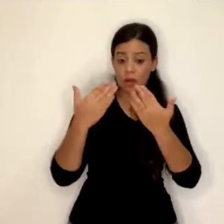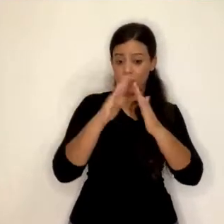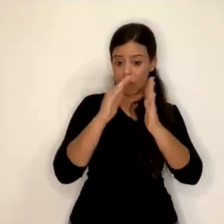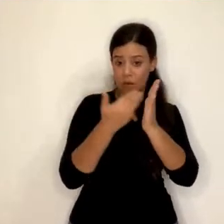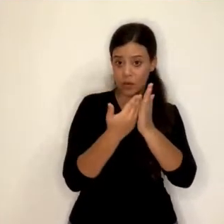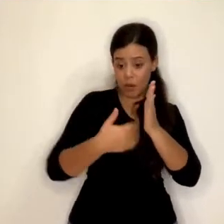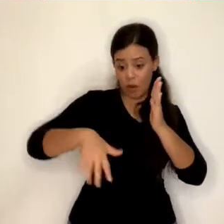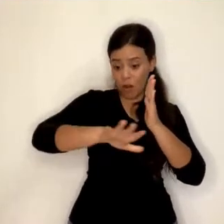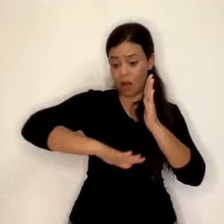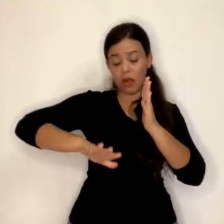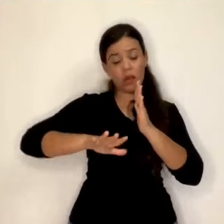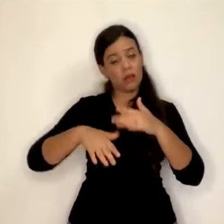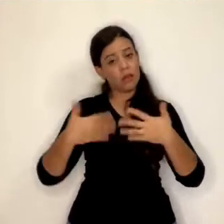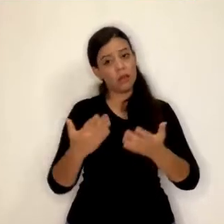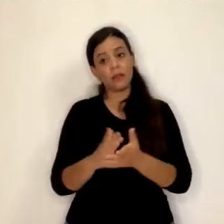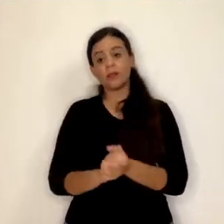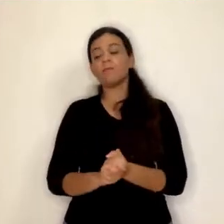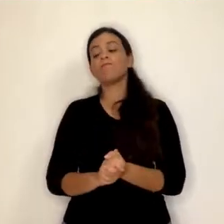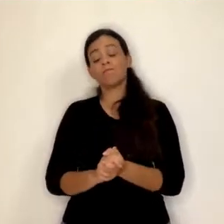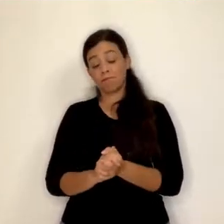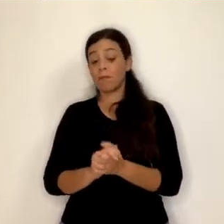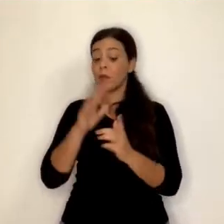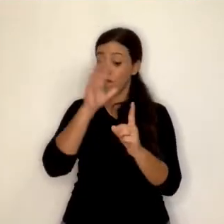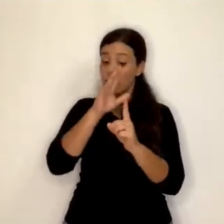is done, we are going to have